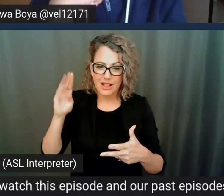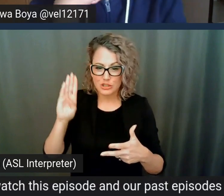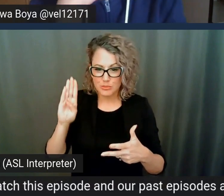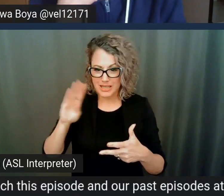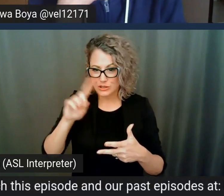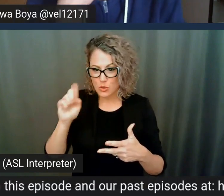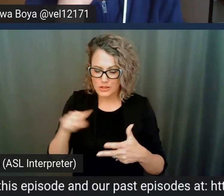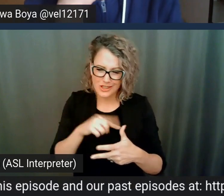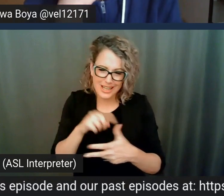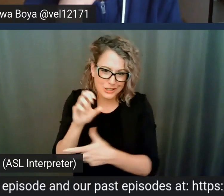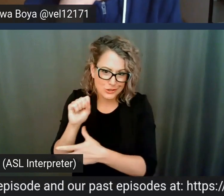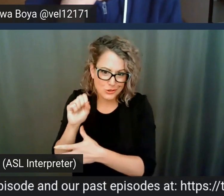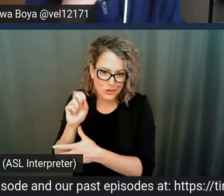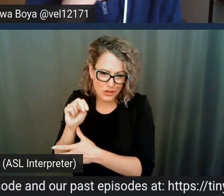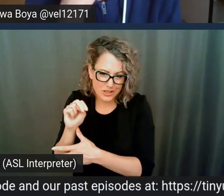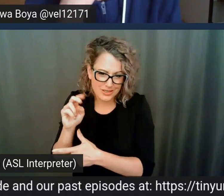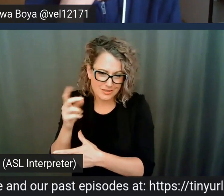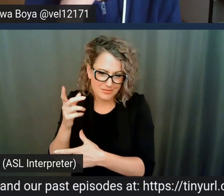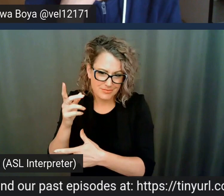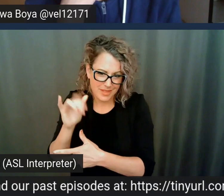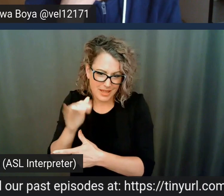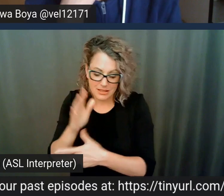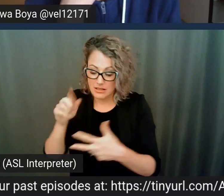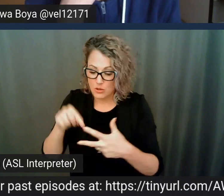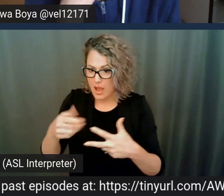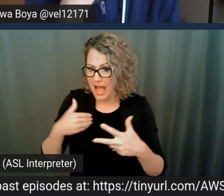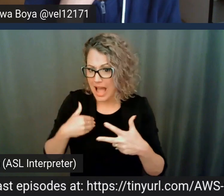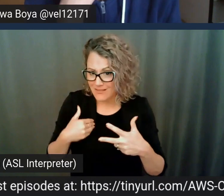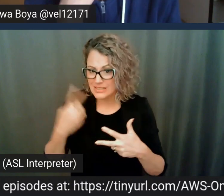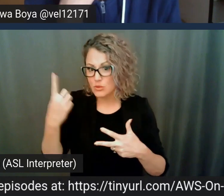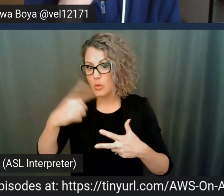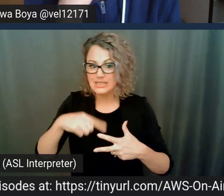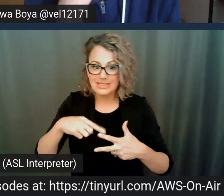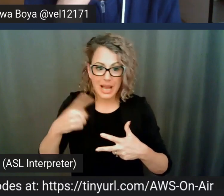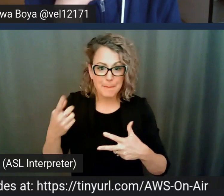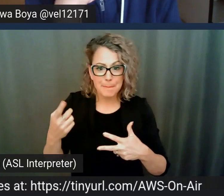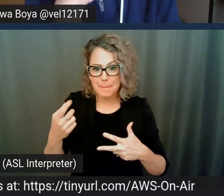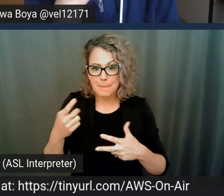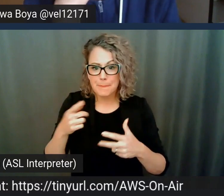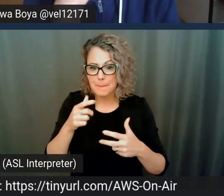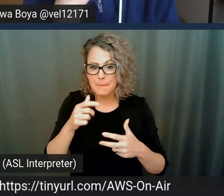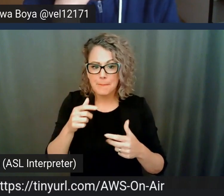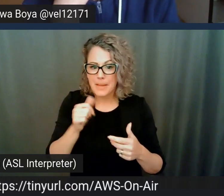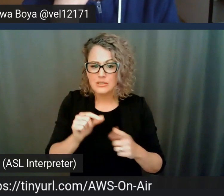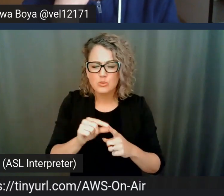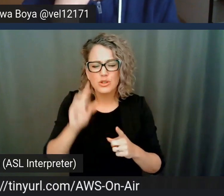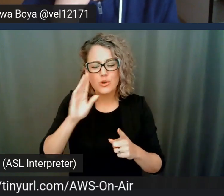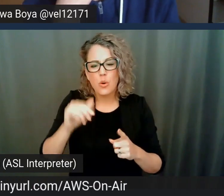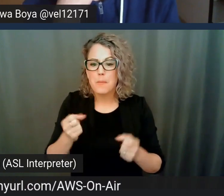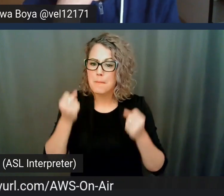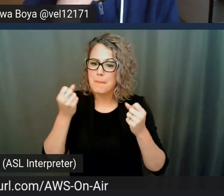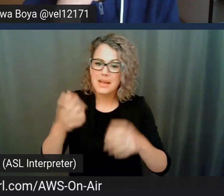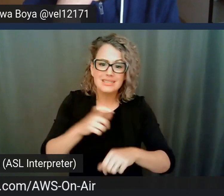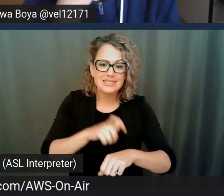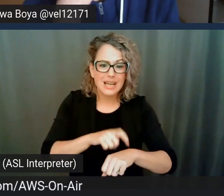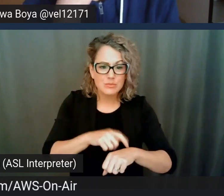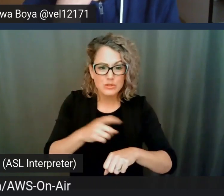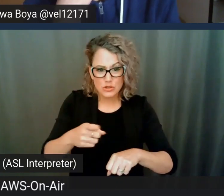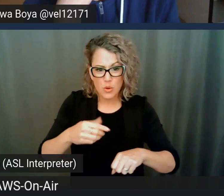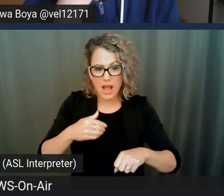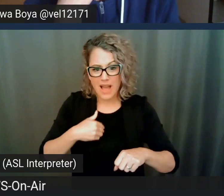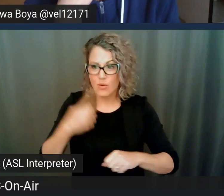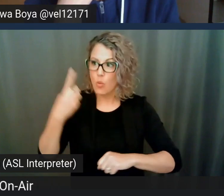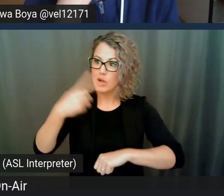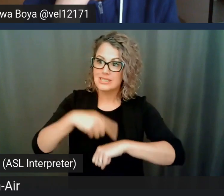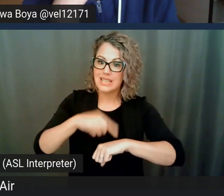security number. Something you have, it's one-time password. How many times you may have asked, you may have been sent a one-time